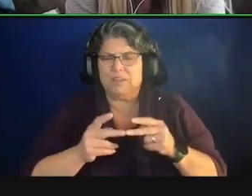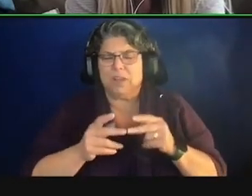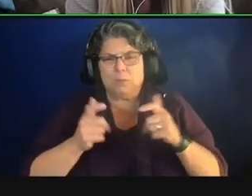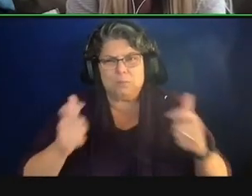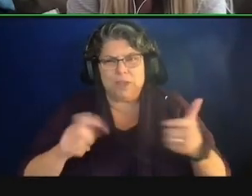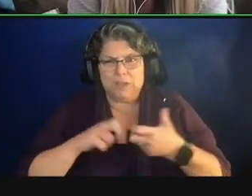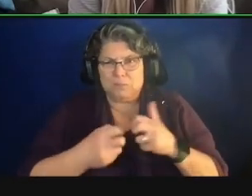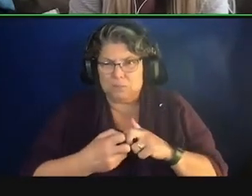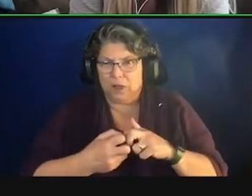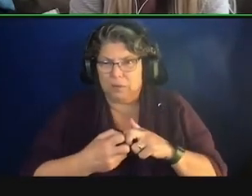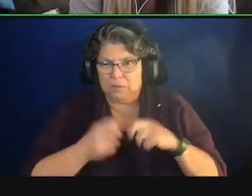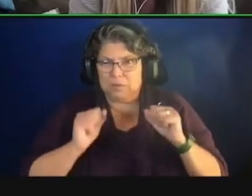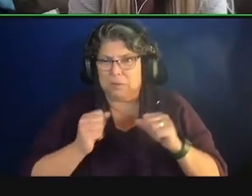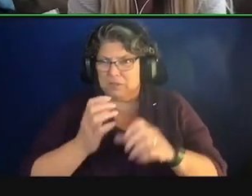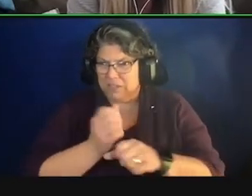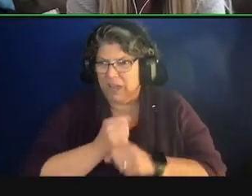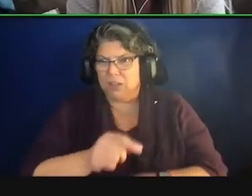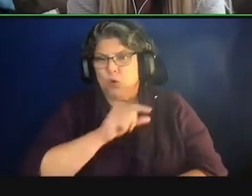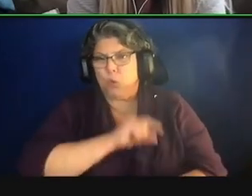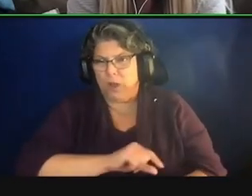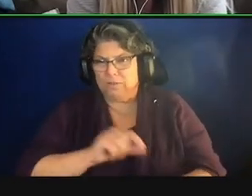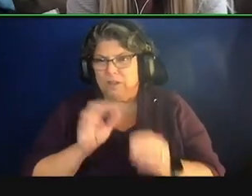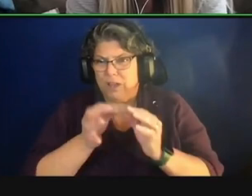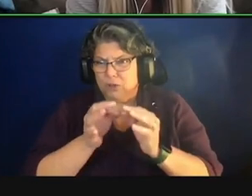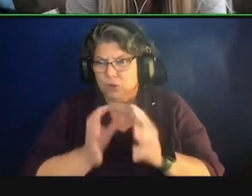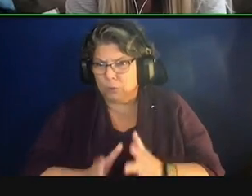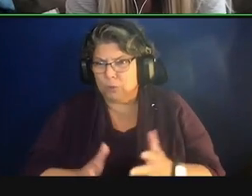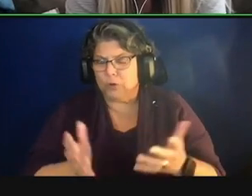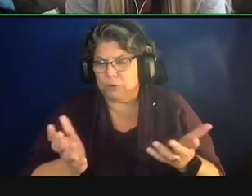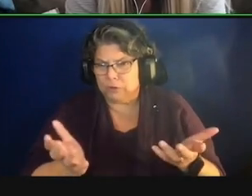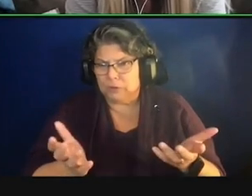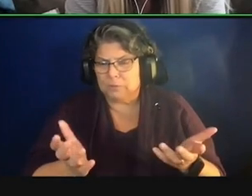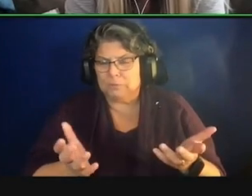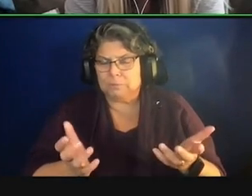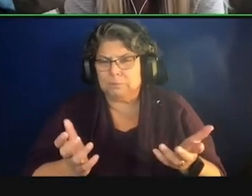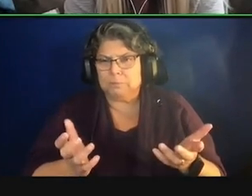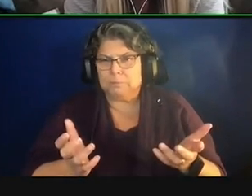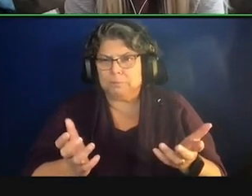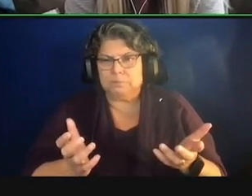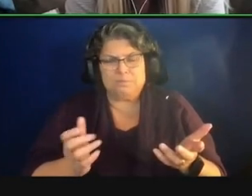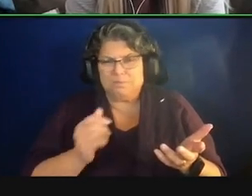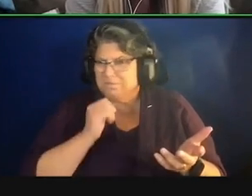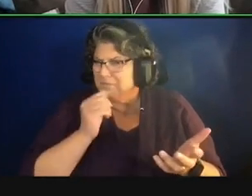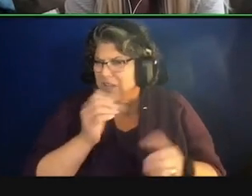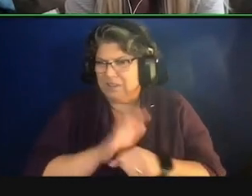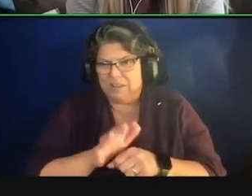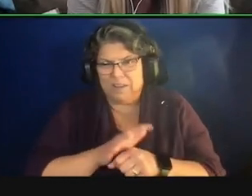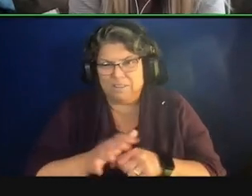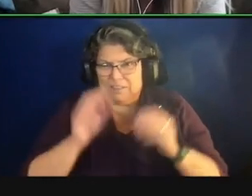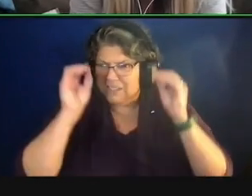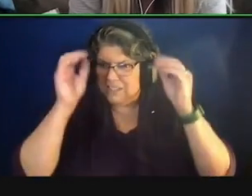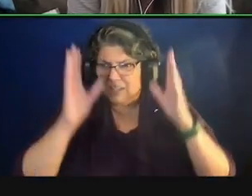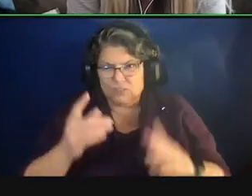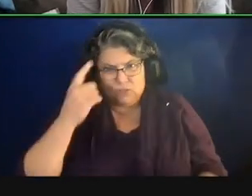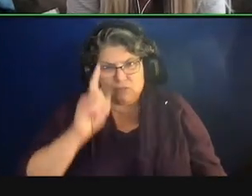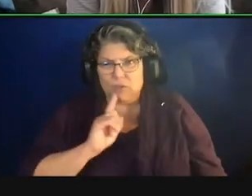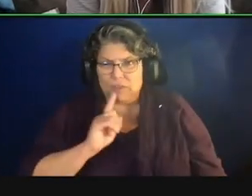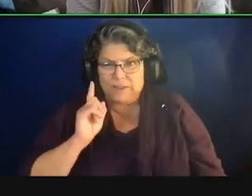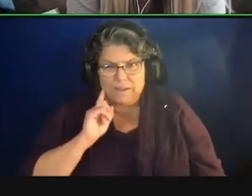with access to qualified interpreters. There is a shortage of teachers of the